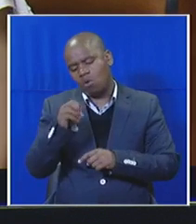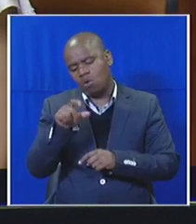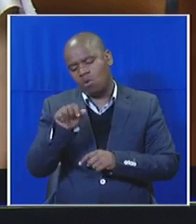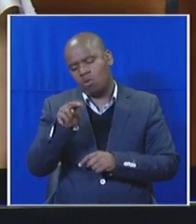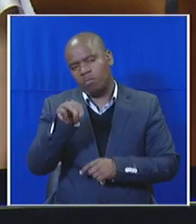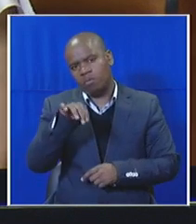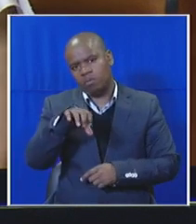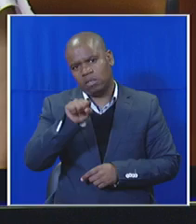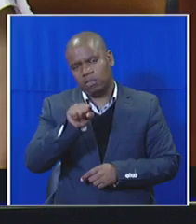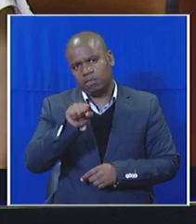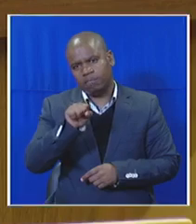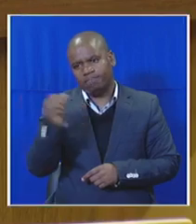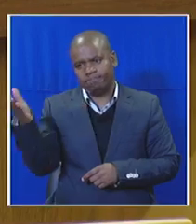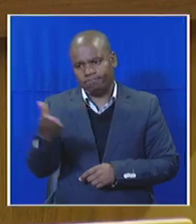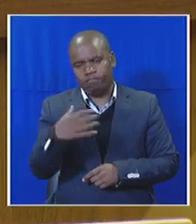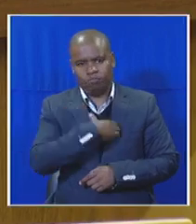President.